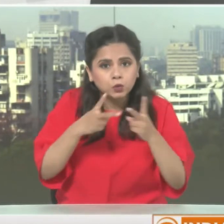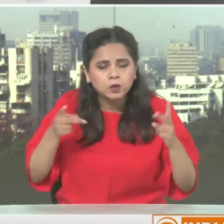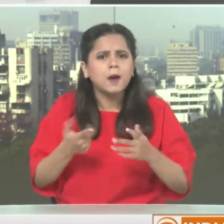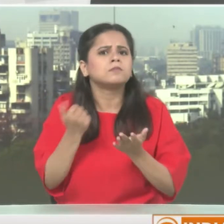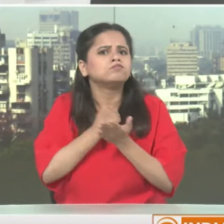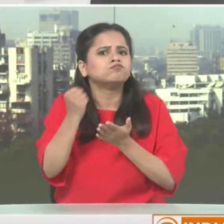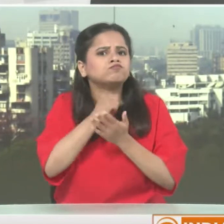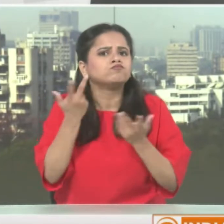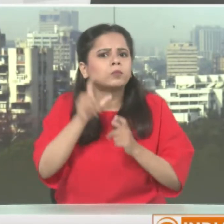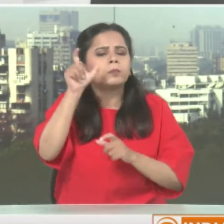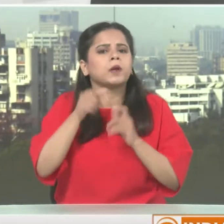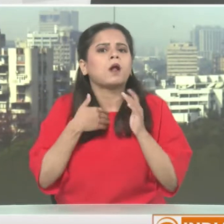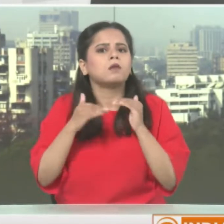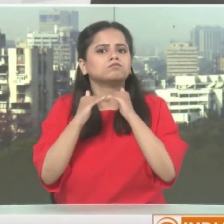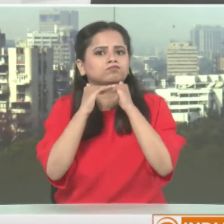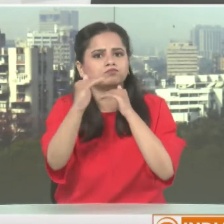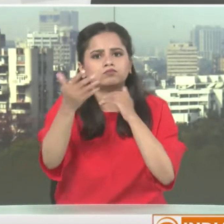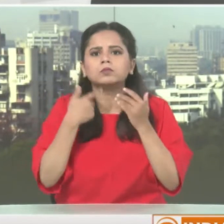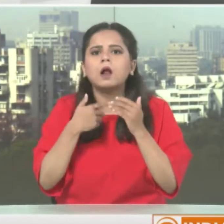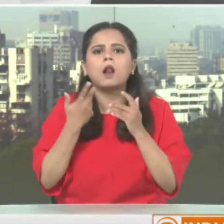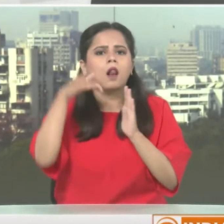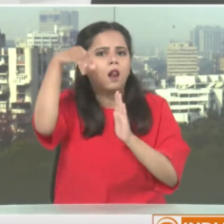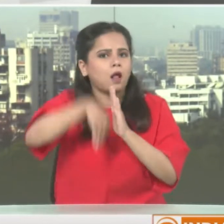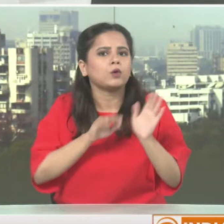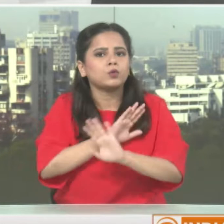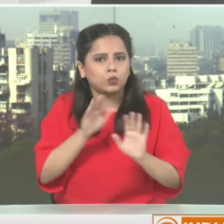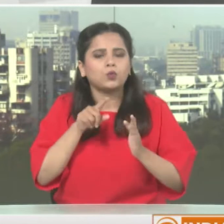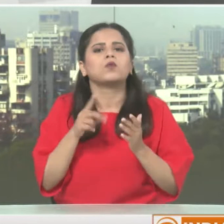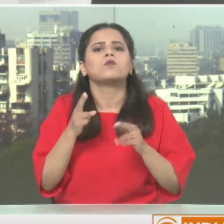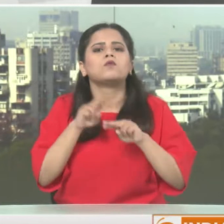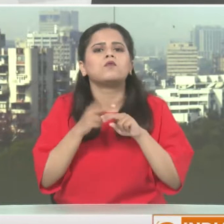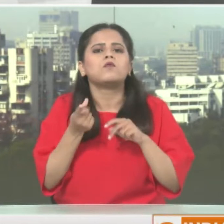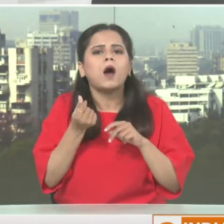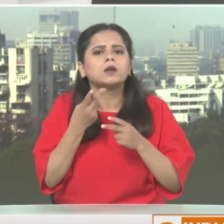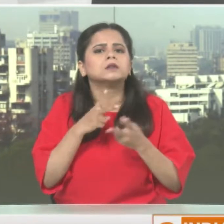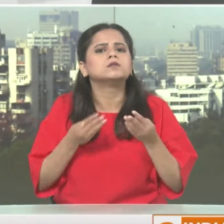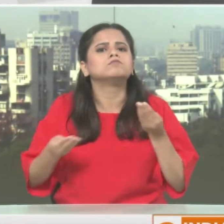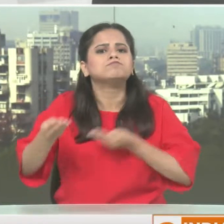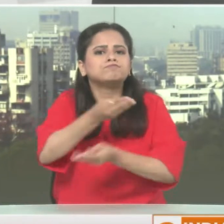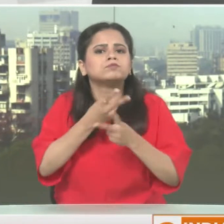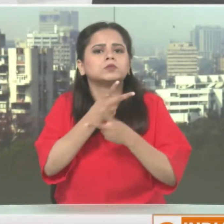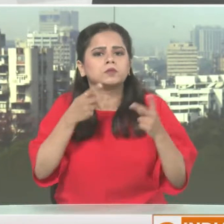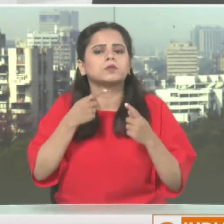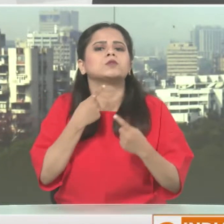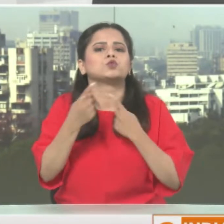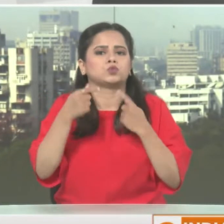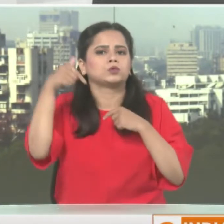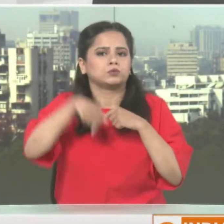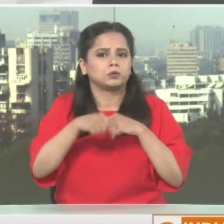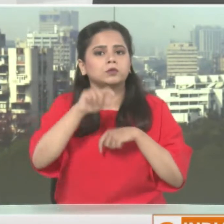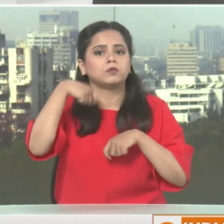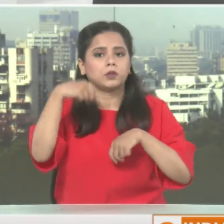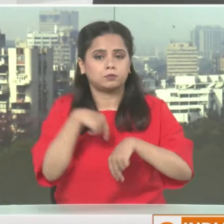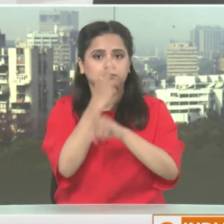practices for stability and sustainability of the financial sector to be deliberated upon.